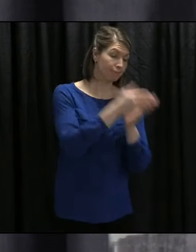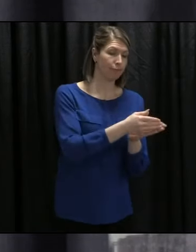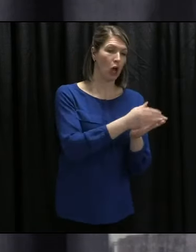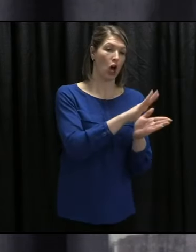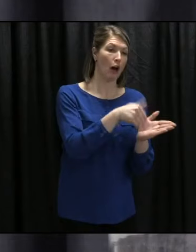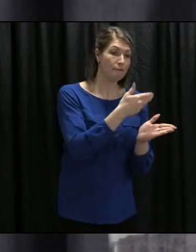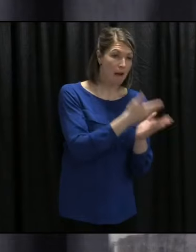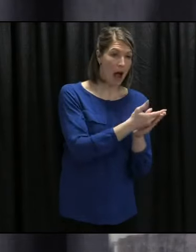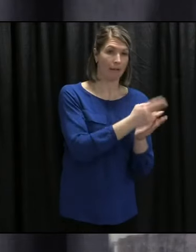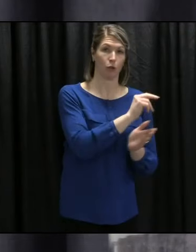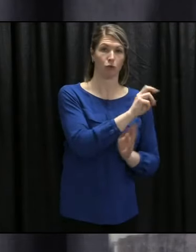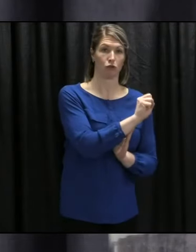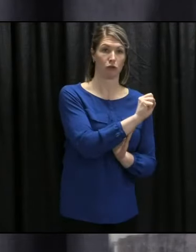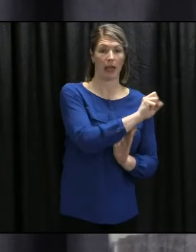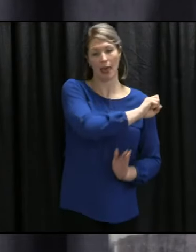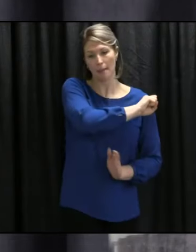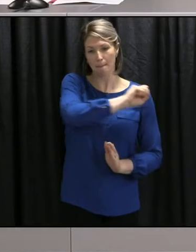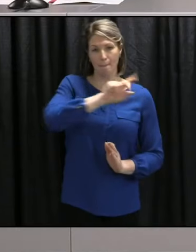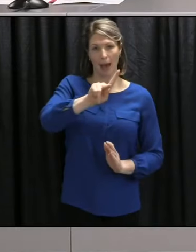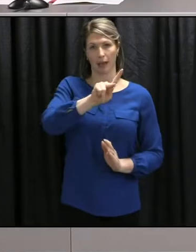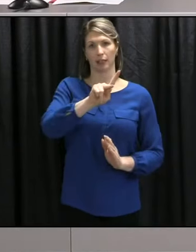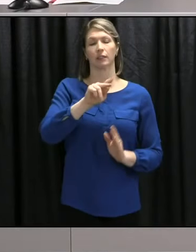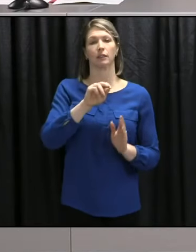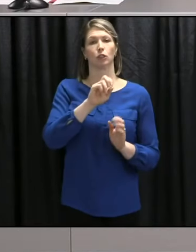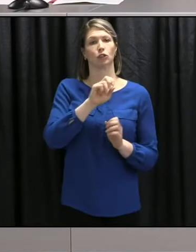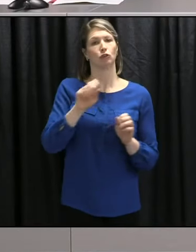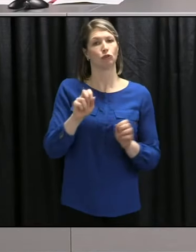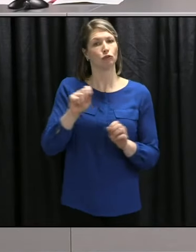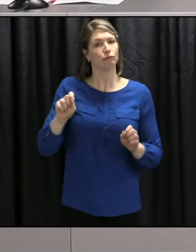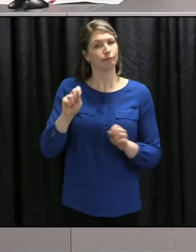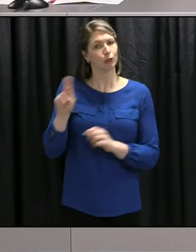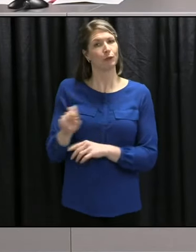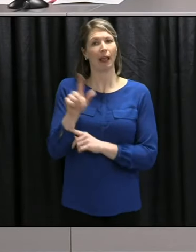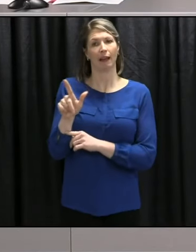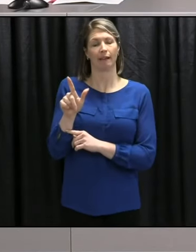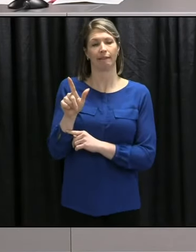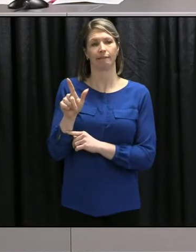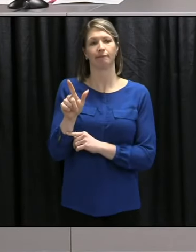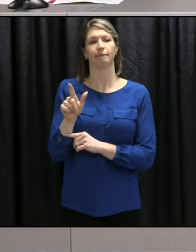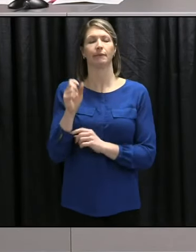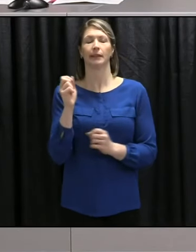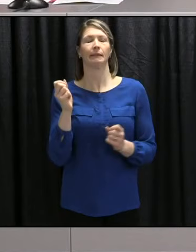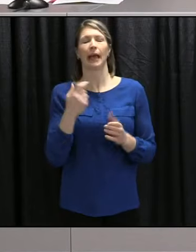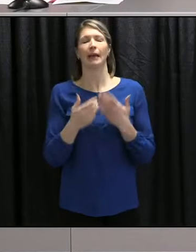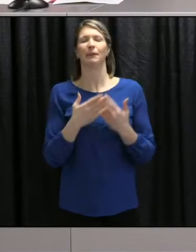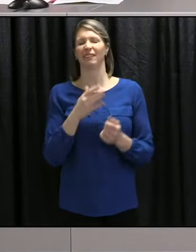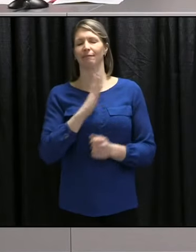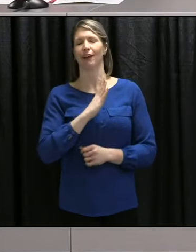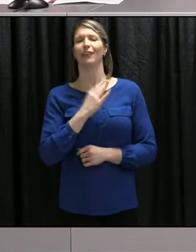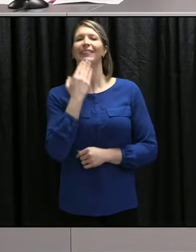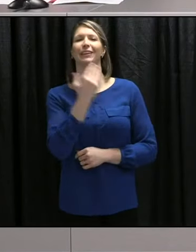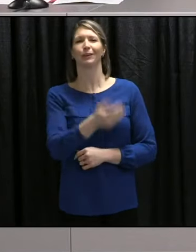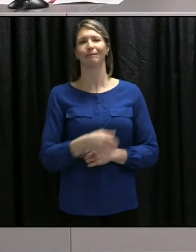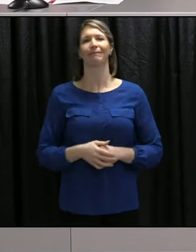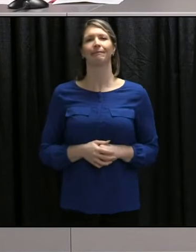Okay. Thank you. Our next question is from Ben Murphy of VOCM News. Please go